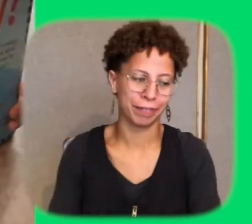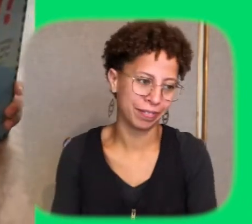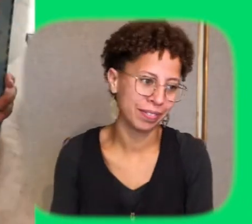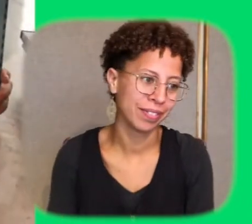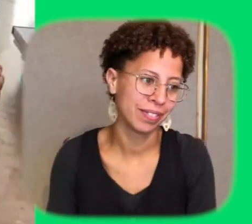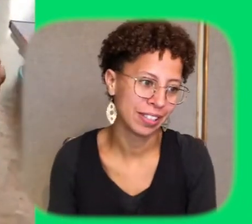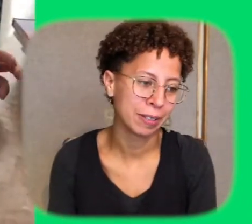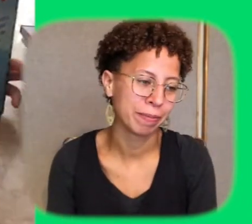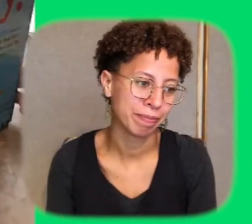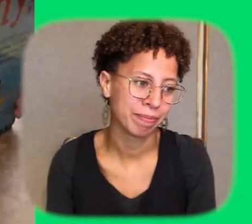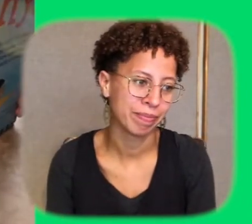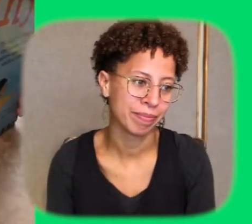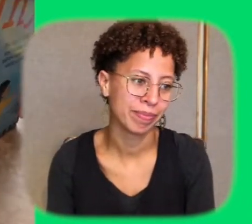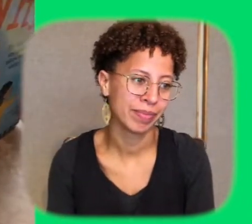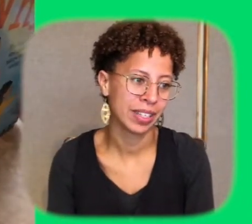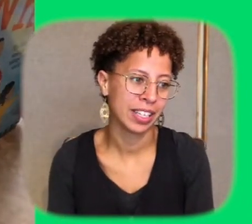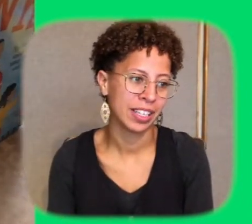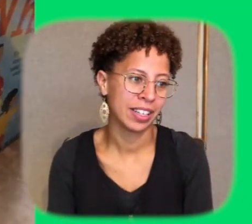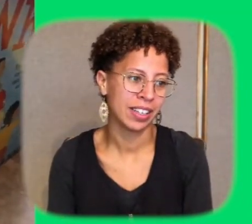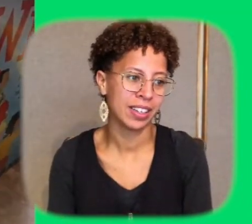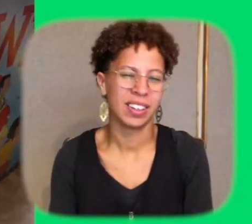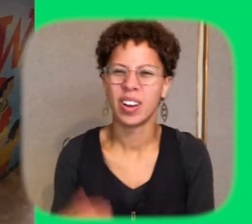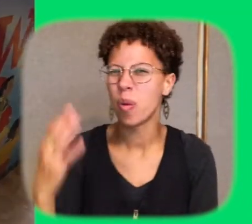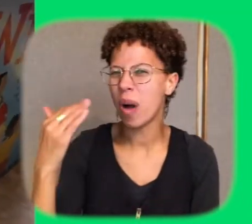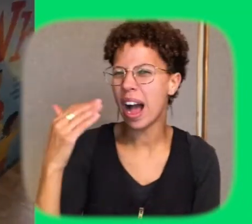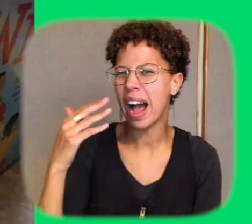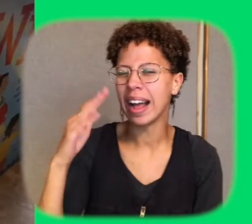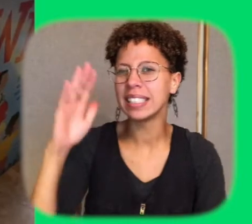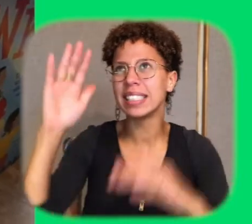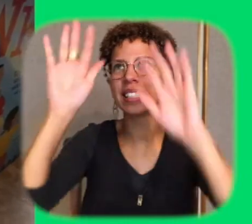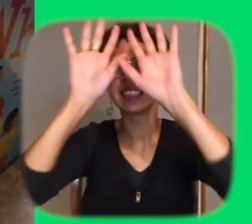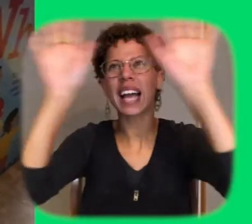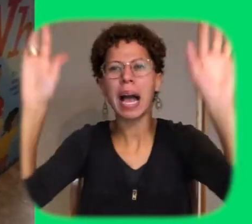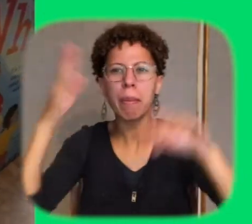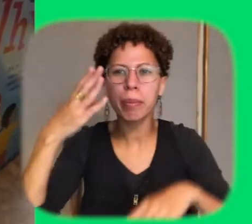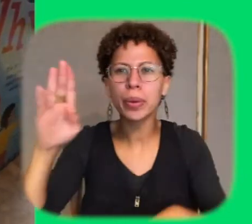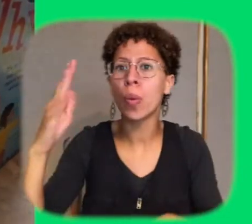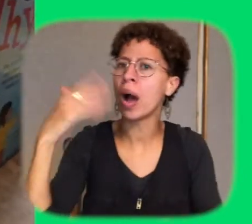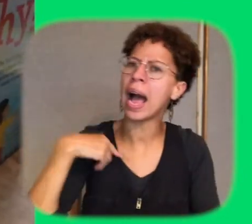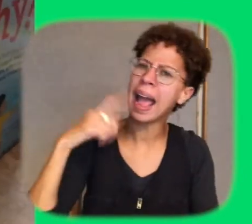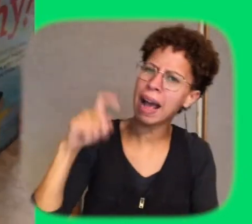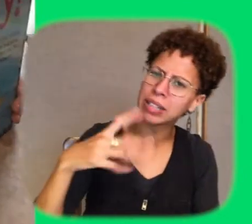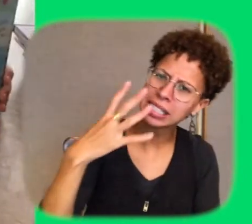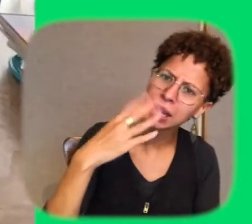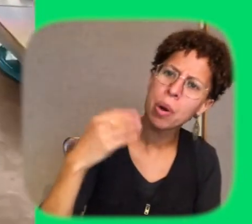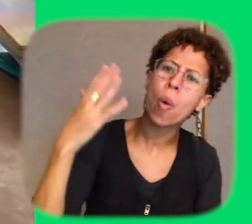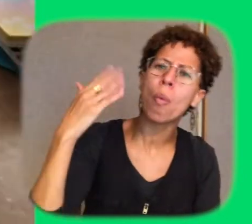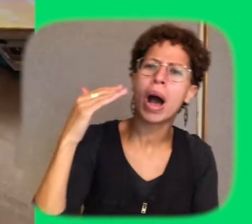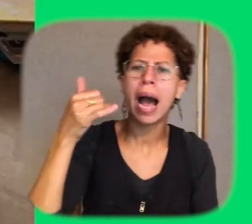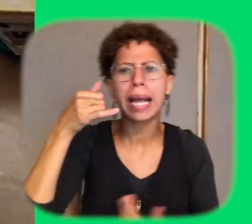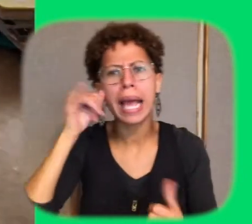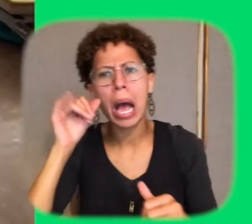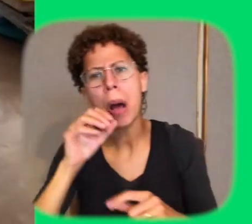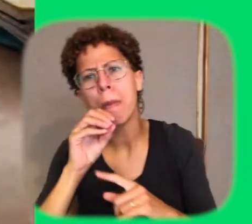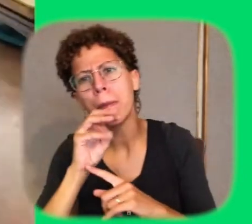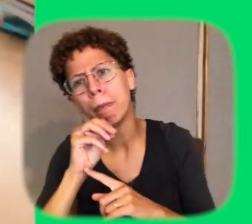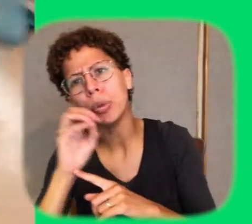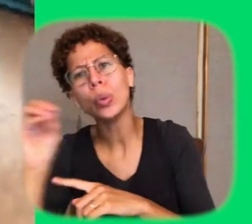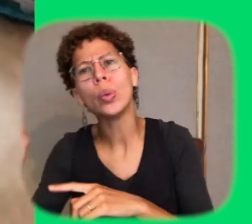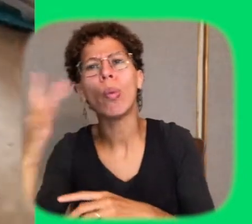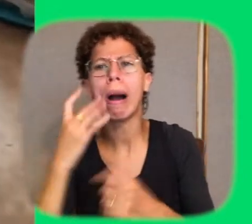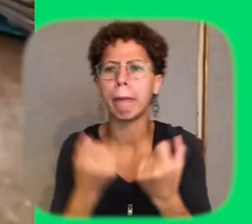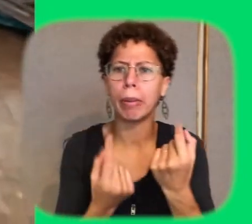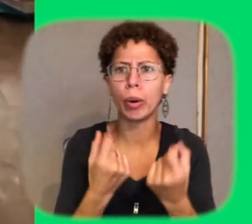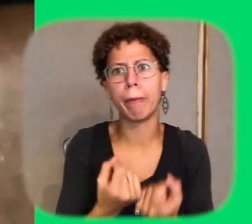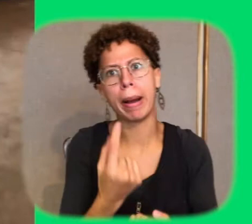saying. Why is the sky blue? Why do I have to sleep? Why do cows moo? Why does popcorn pop? Okay, put it on. Let's